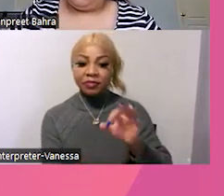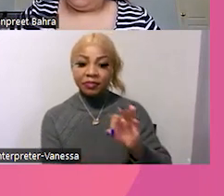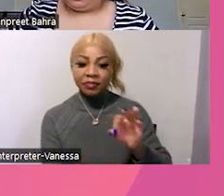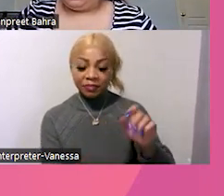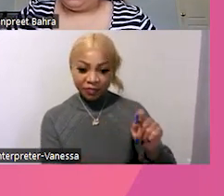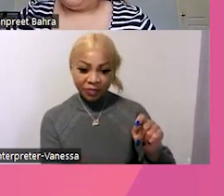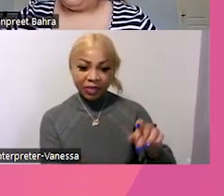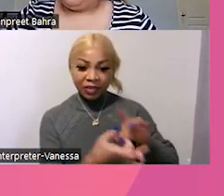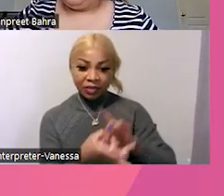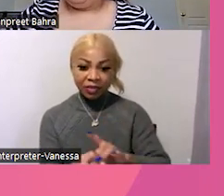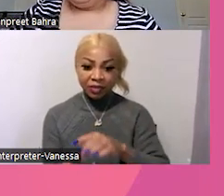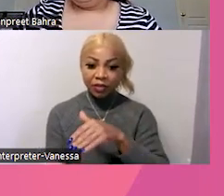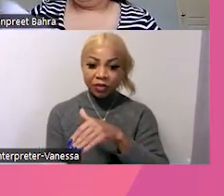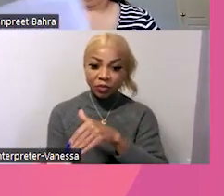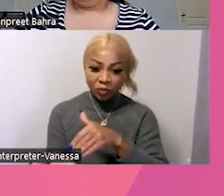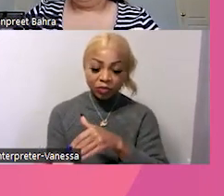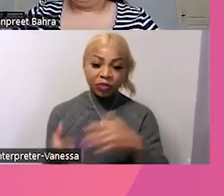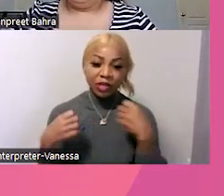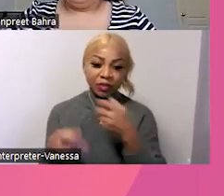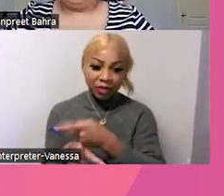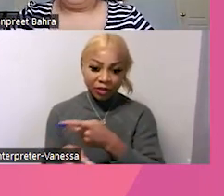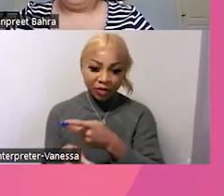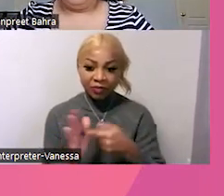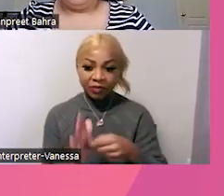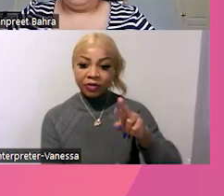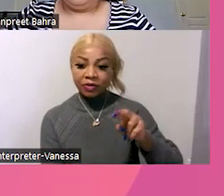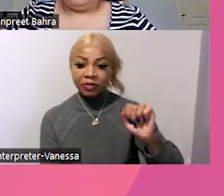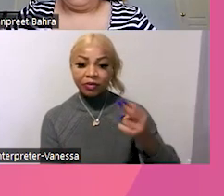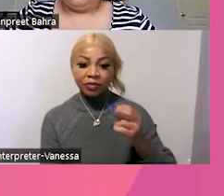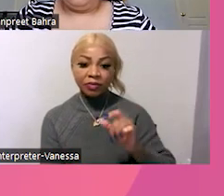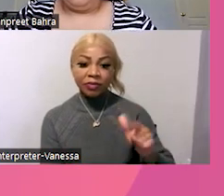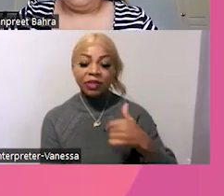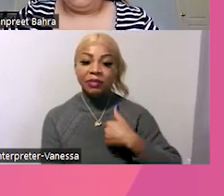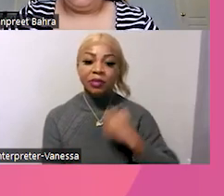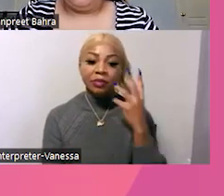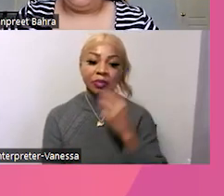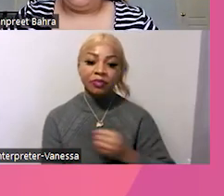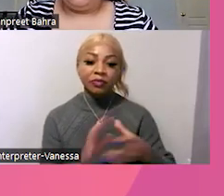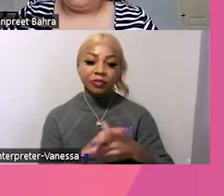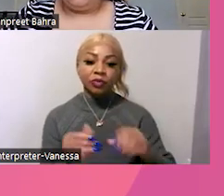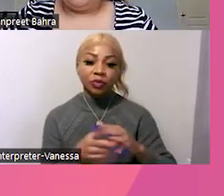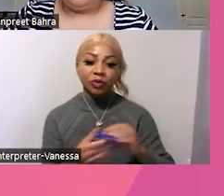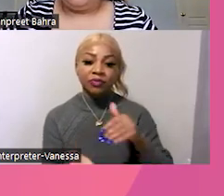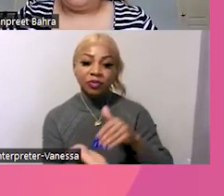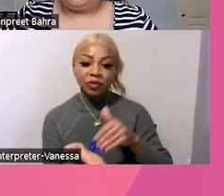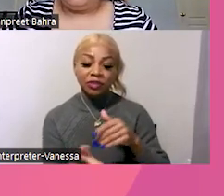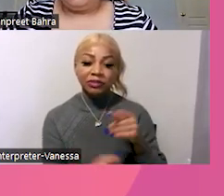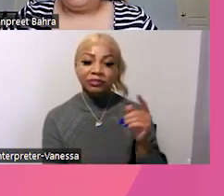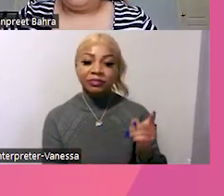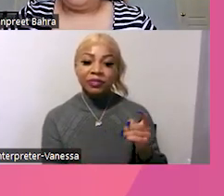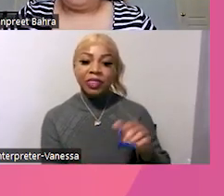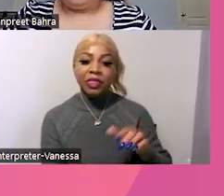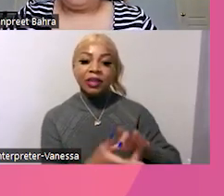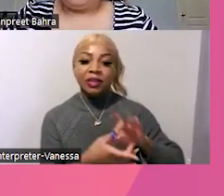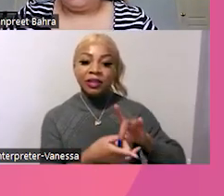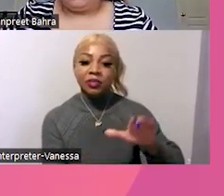healthcare professionals. For example, Rachel's quote is a favorite of mine. I had this lovely story of a doctor. This doctor had a lovely story about his wife, about